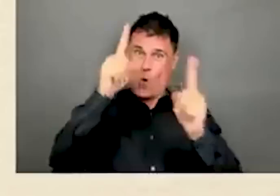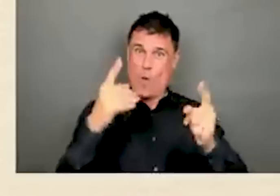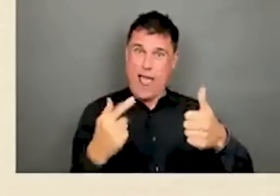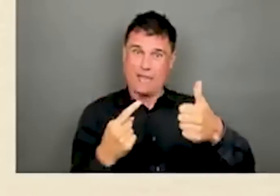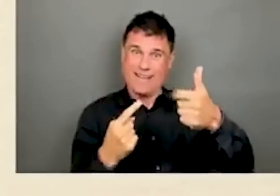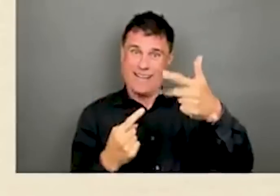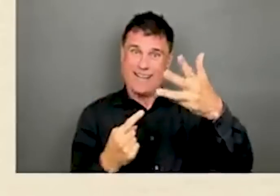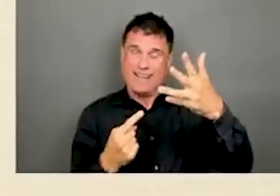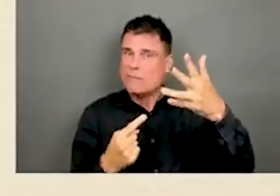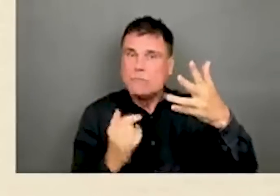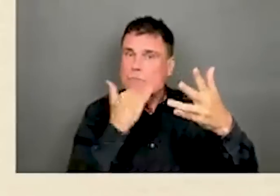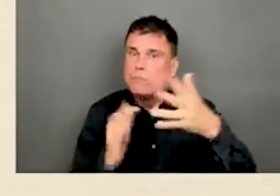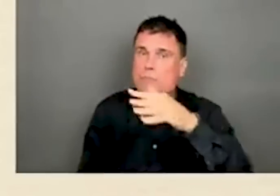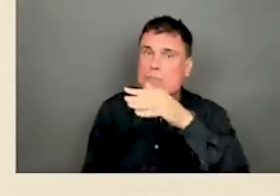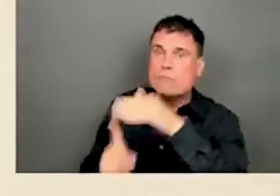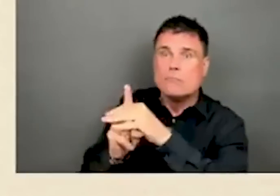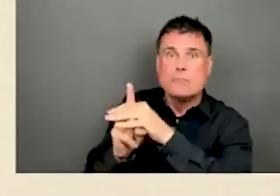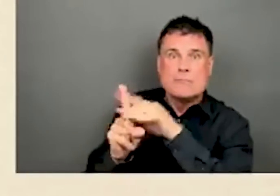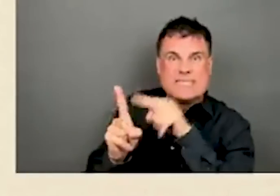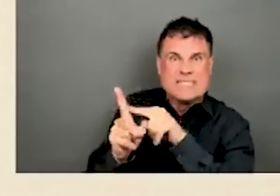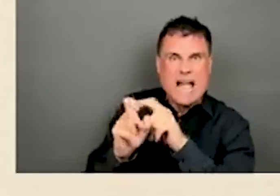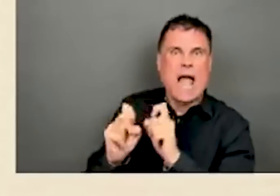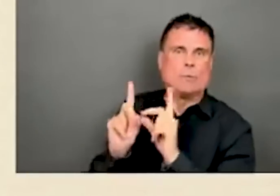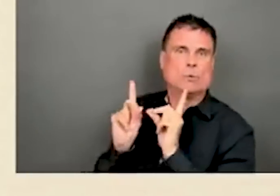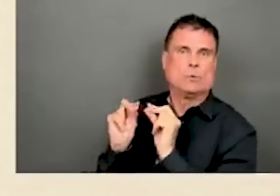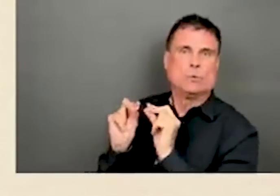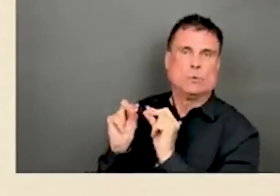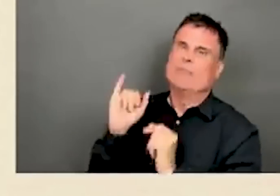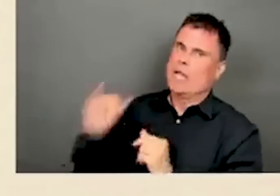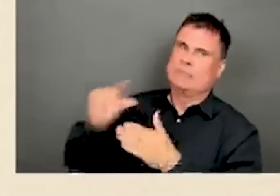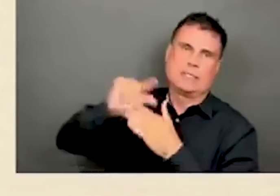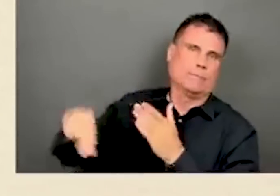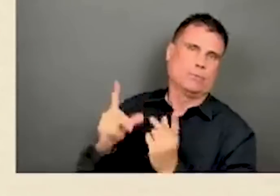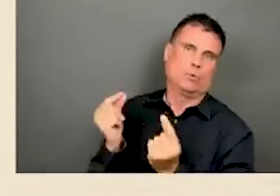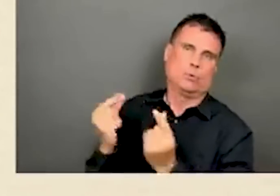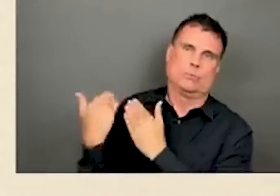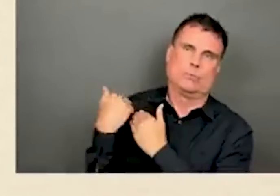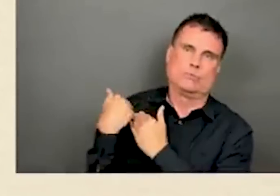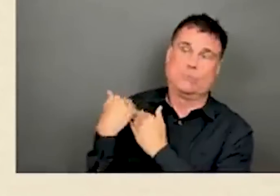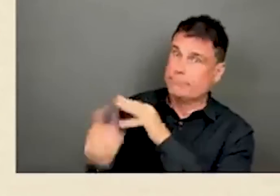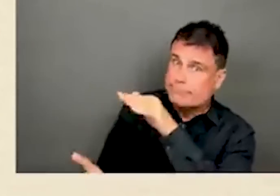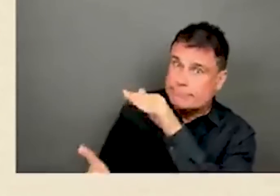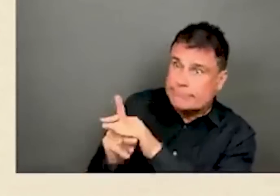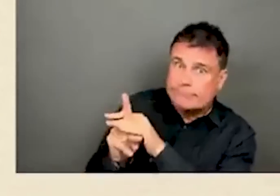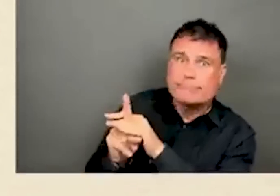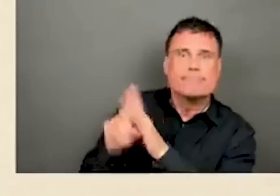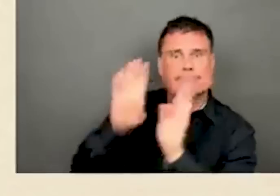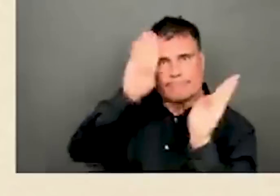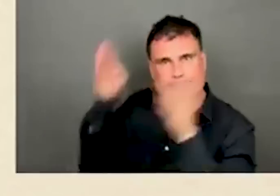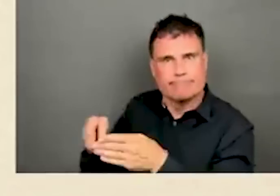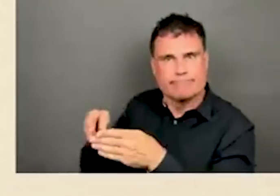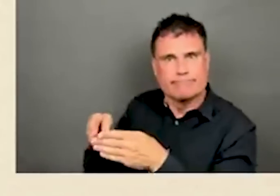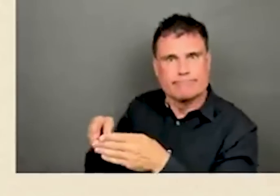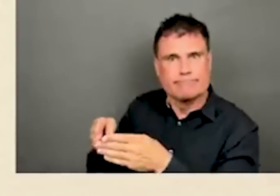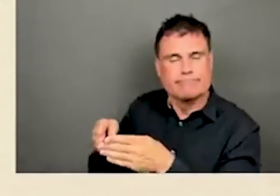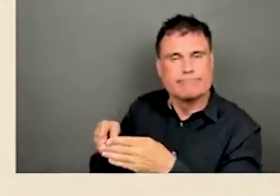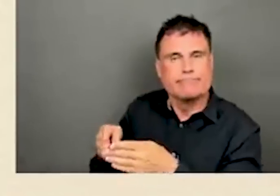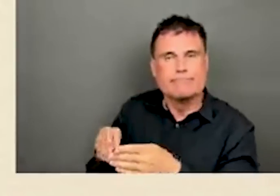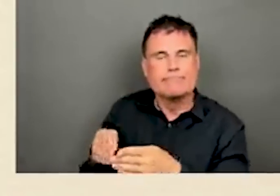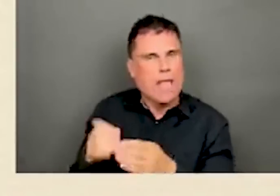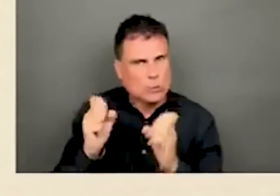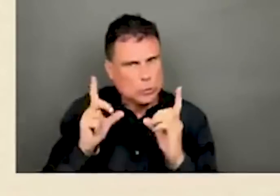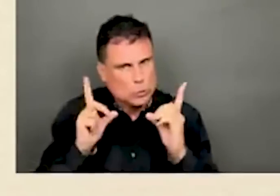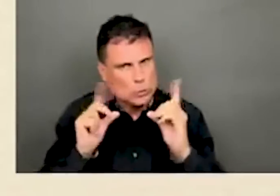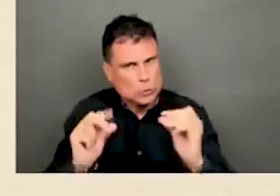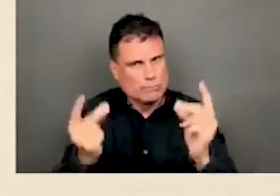be attentive and listening to what people are saying, what issues are affecting their lives, and responding to them. So we've been a